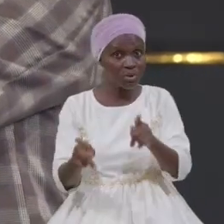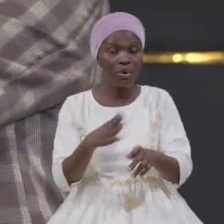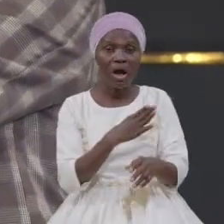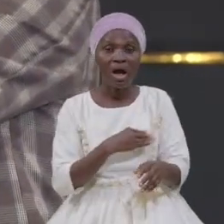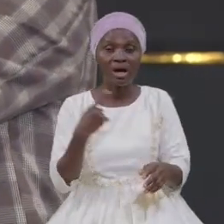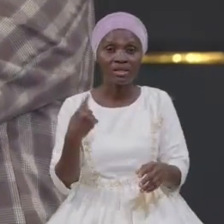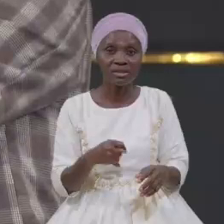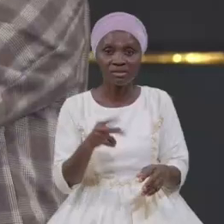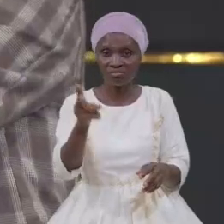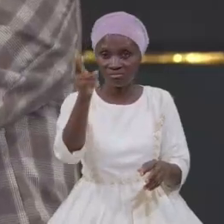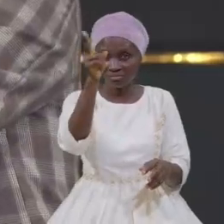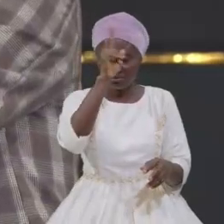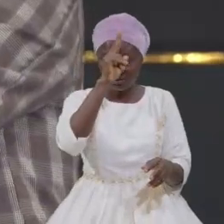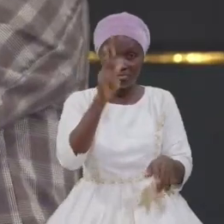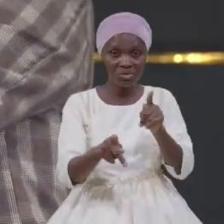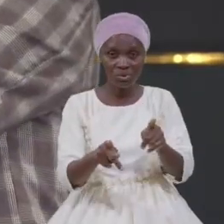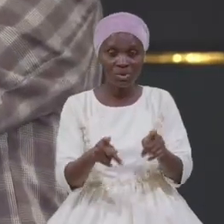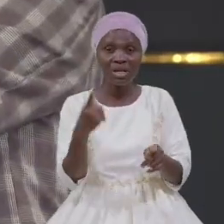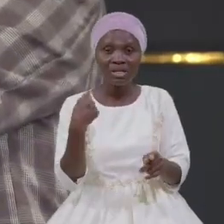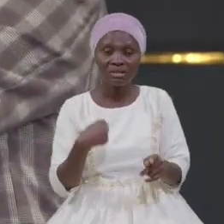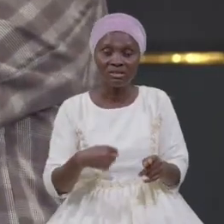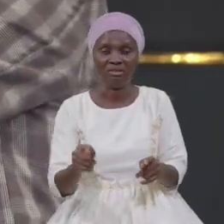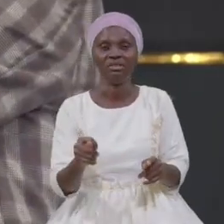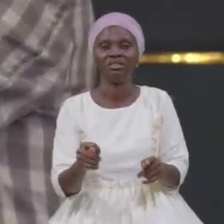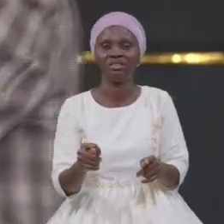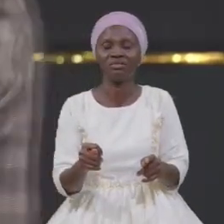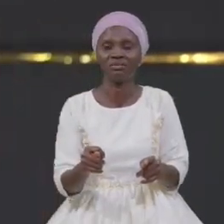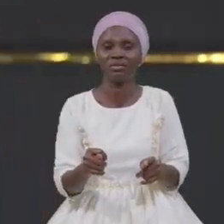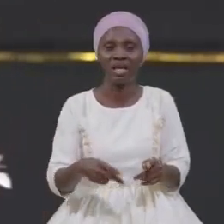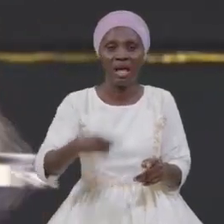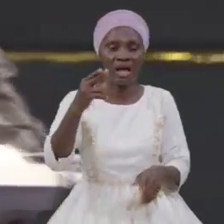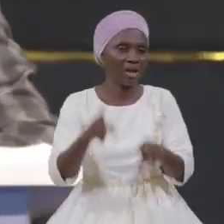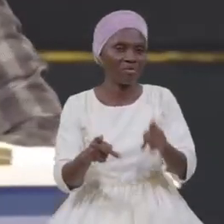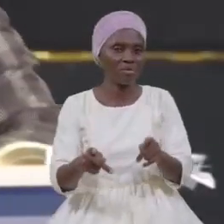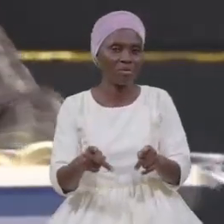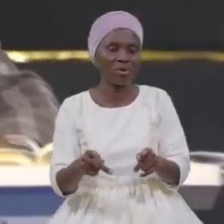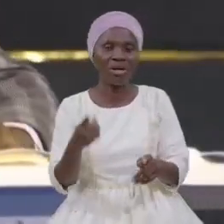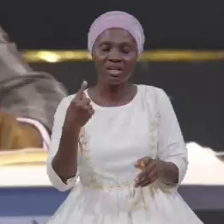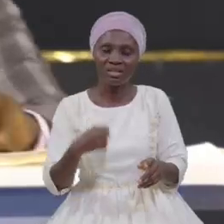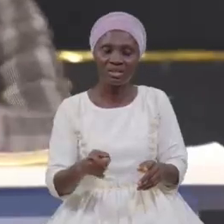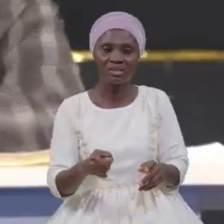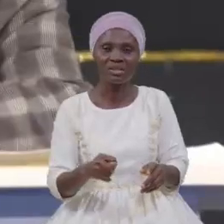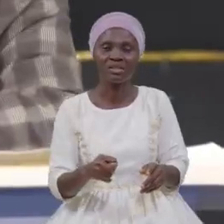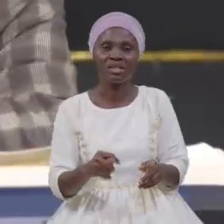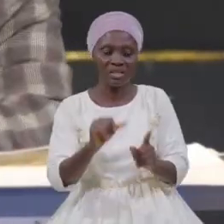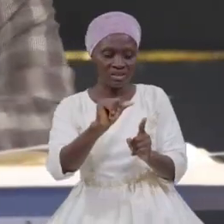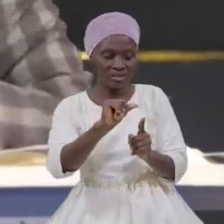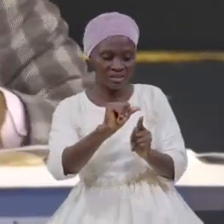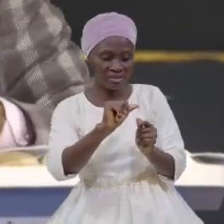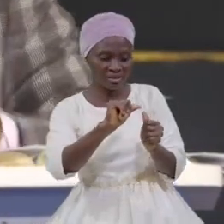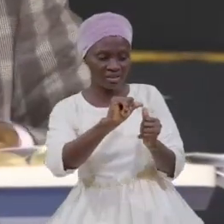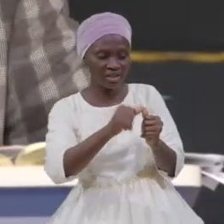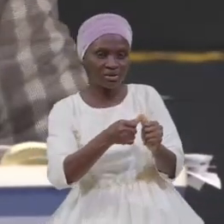the civilized and the uncivilized, the circumcised and the